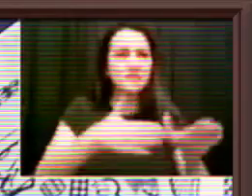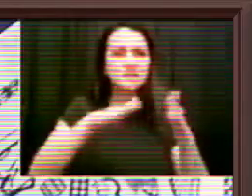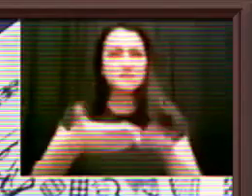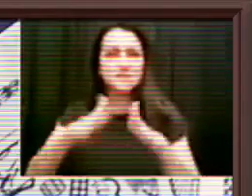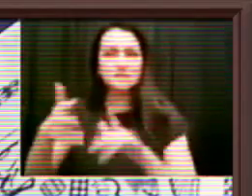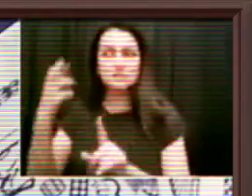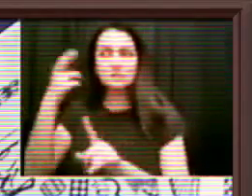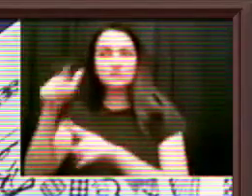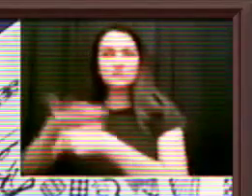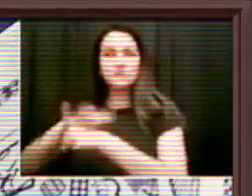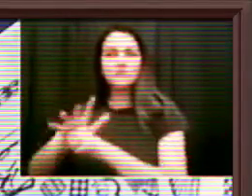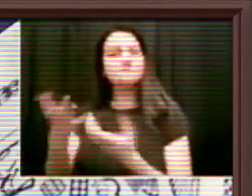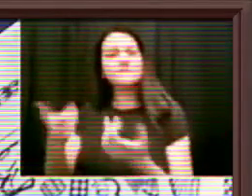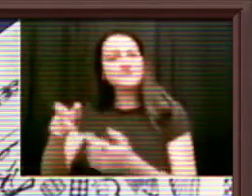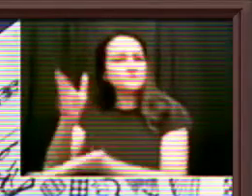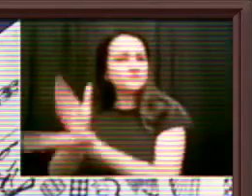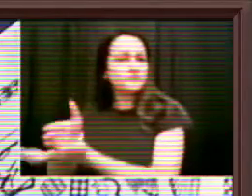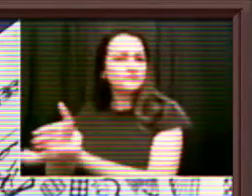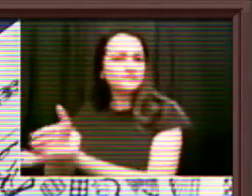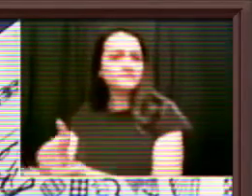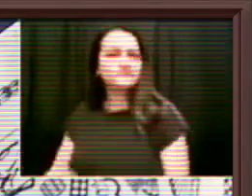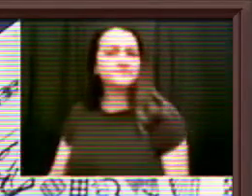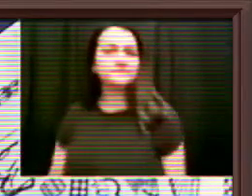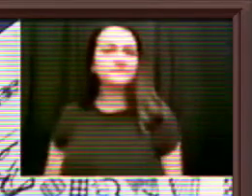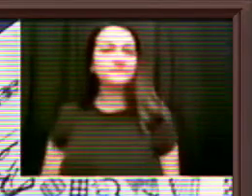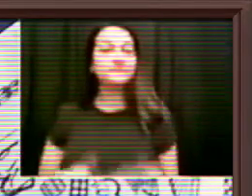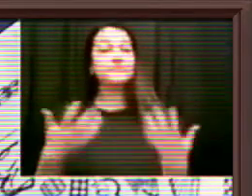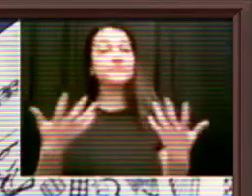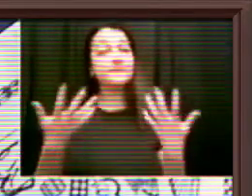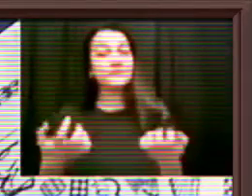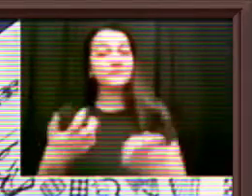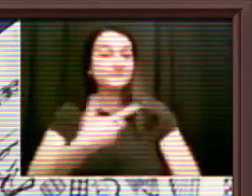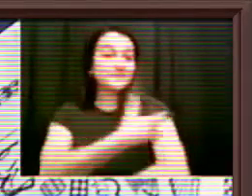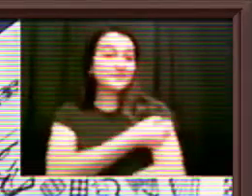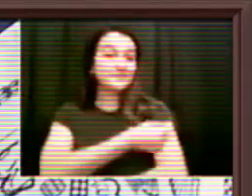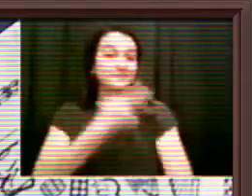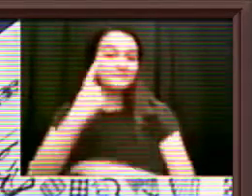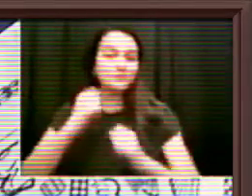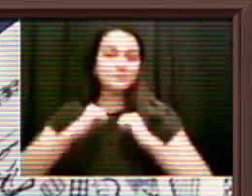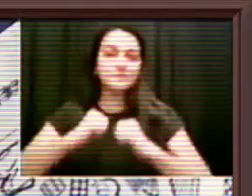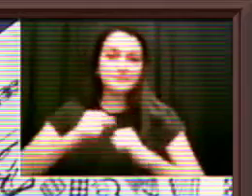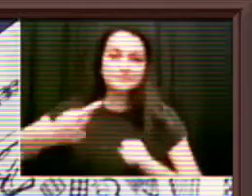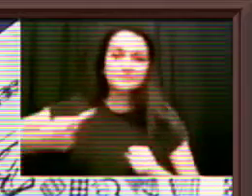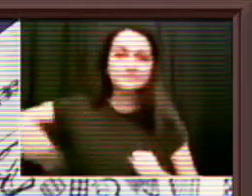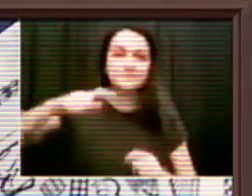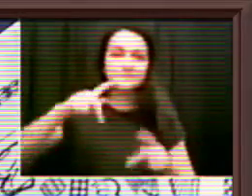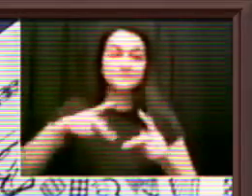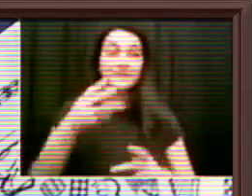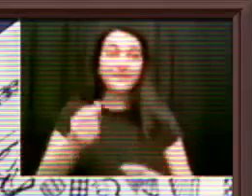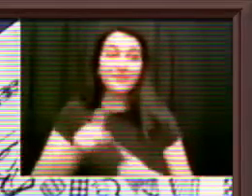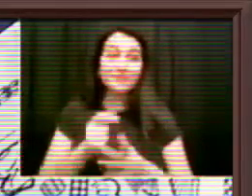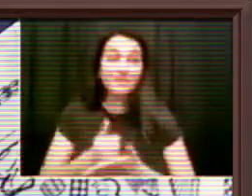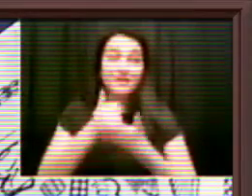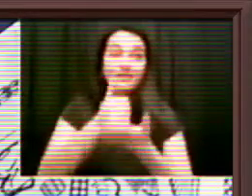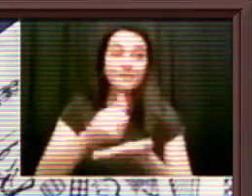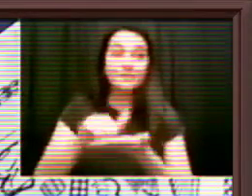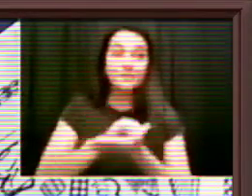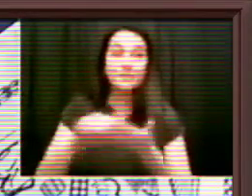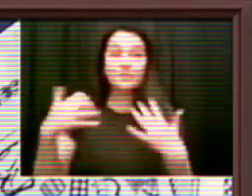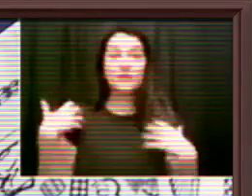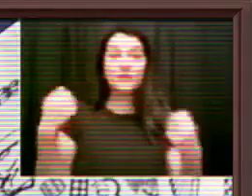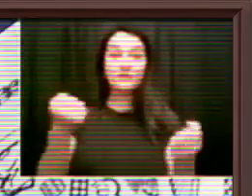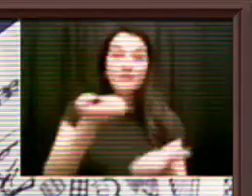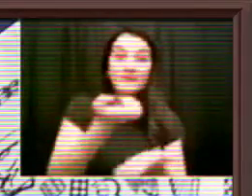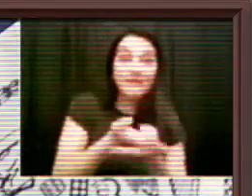If these jabs are protecting you, why are you worried about the next man? Why are you worried about the next person?